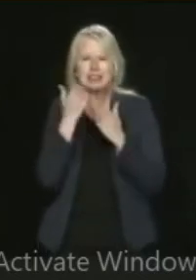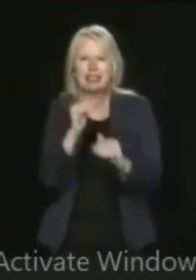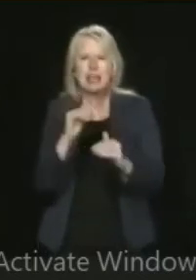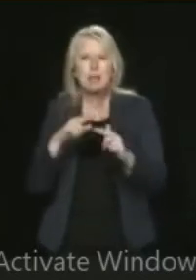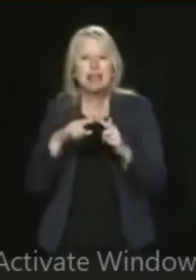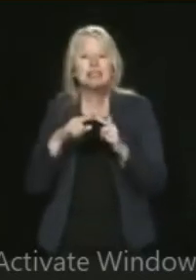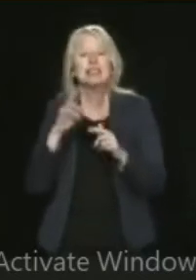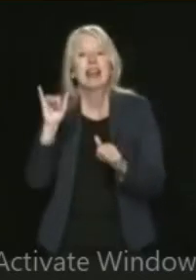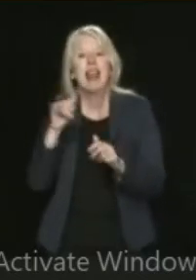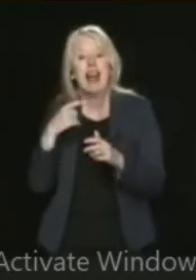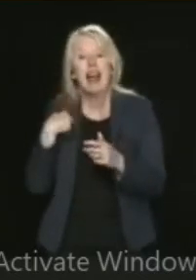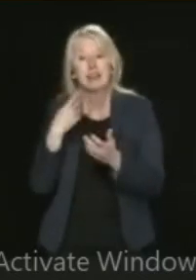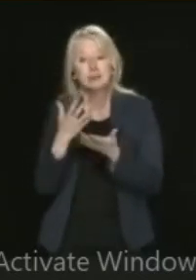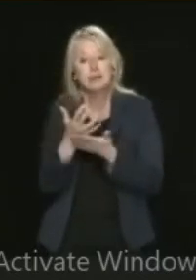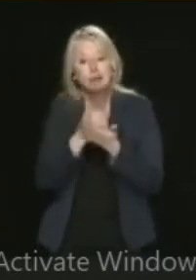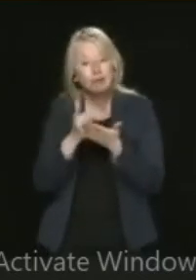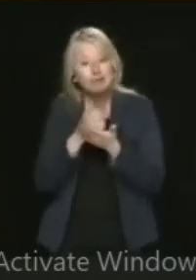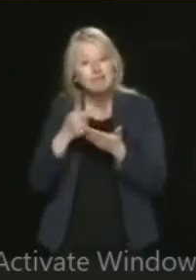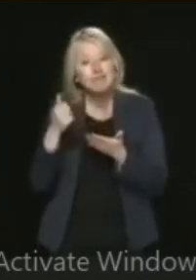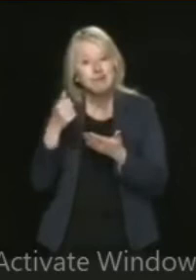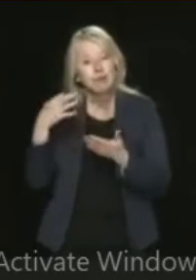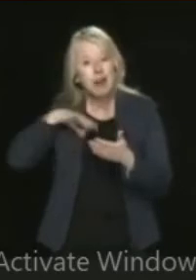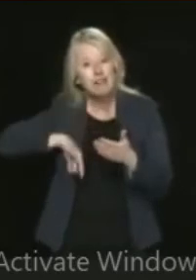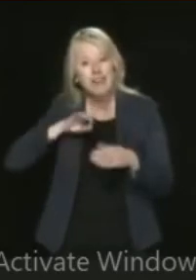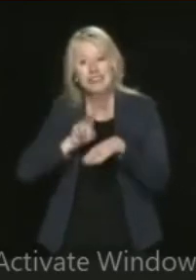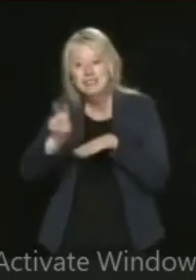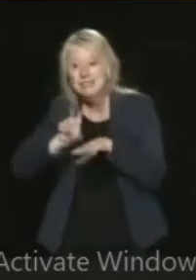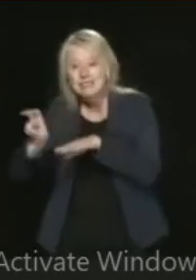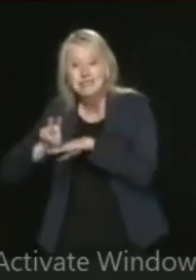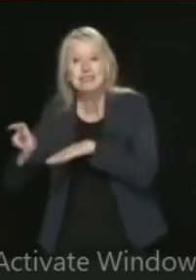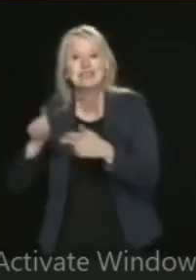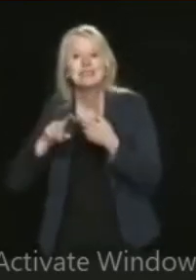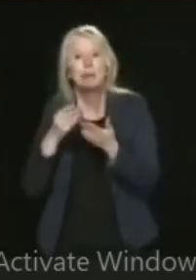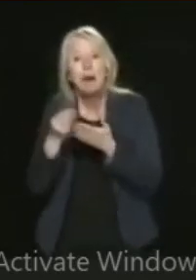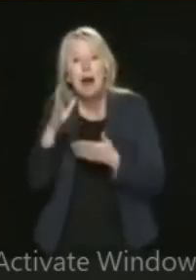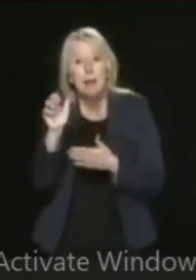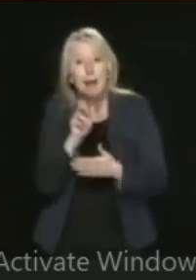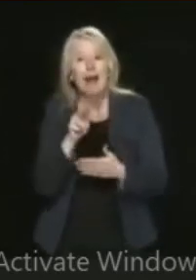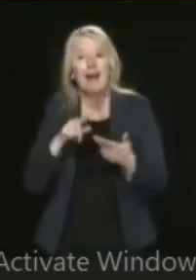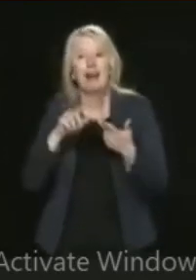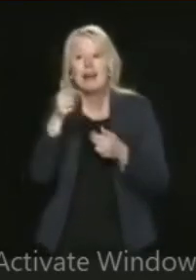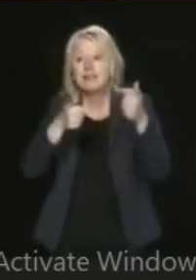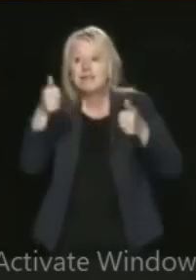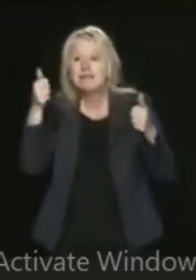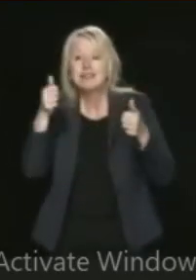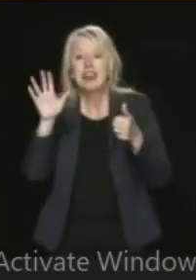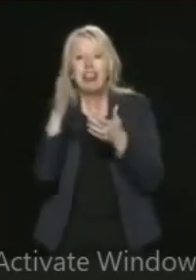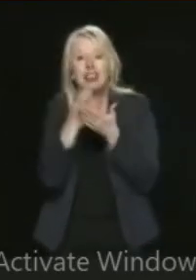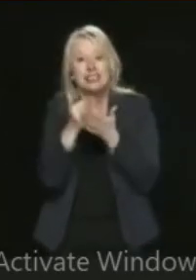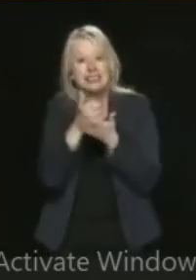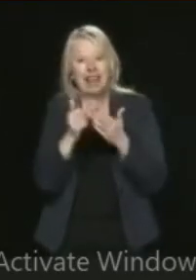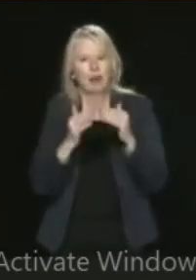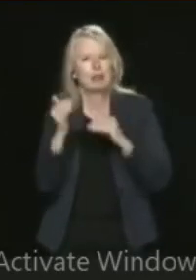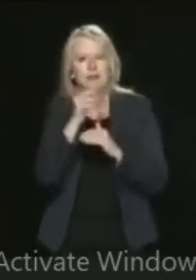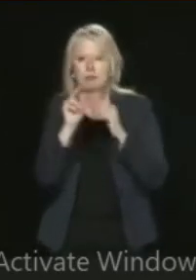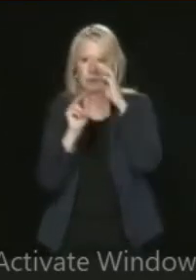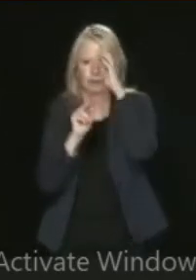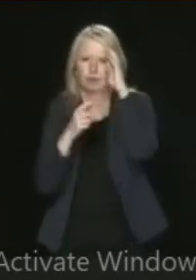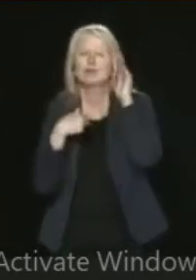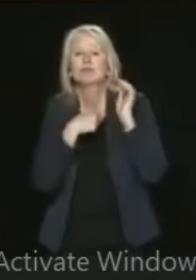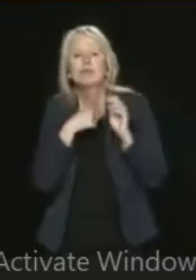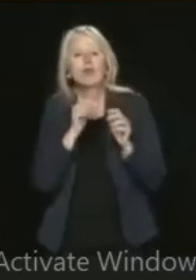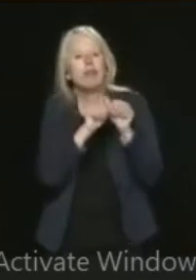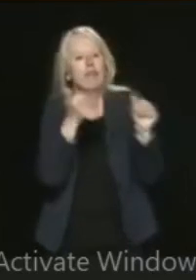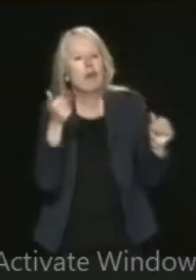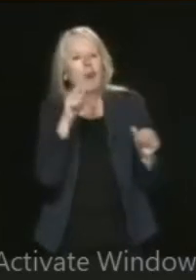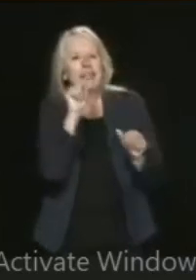share buybacks, and executive compensation. To stand strong against tax avoidance and tax evasion,